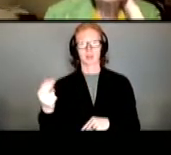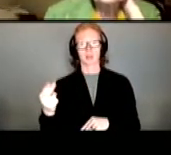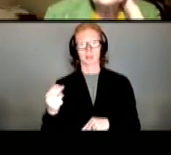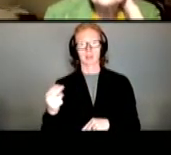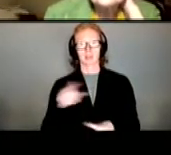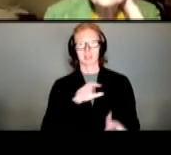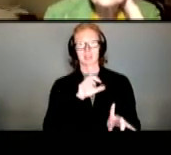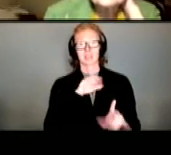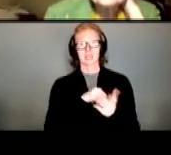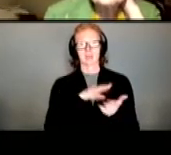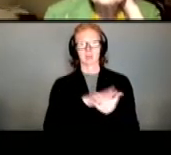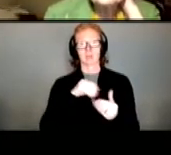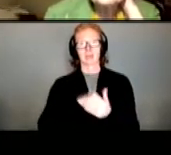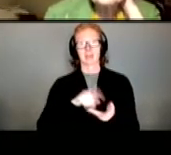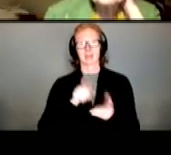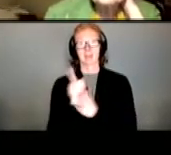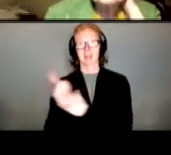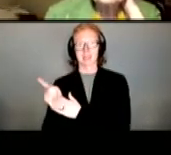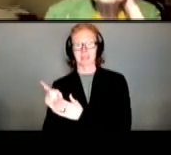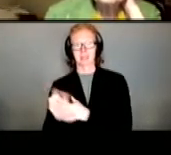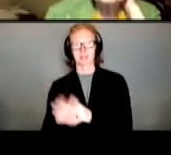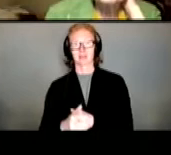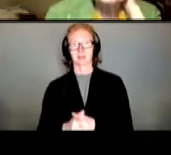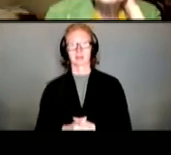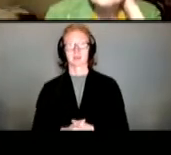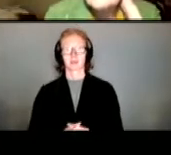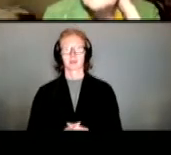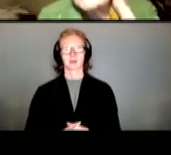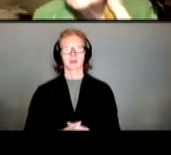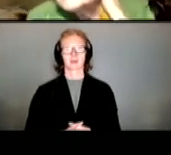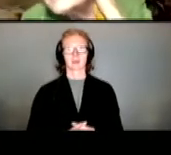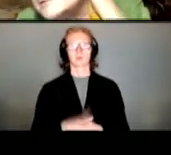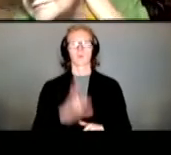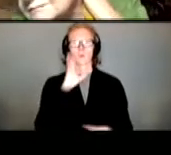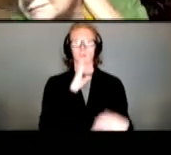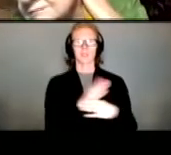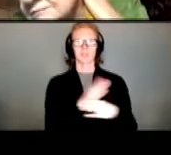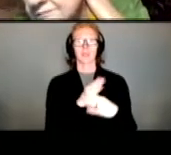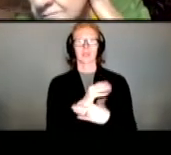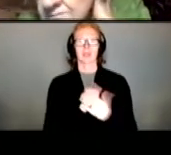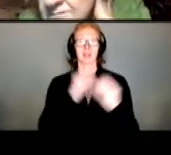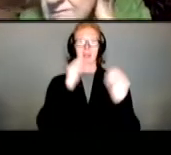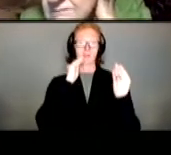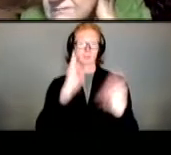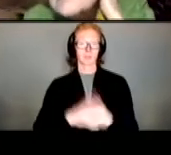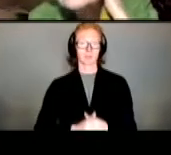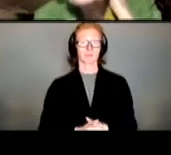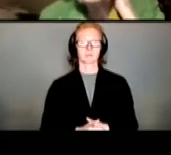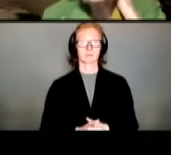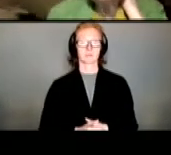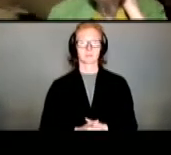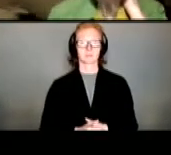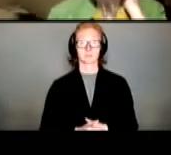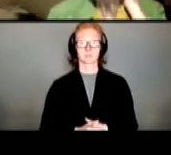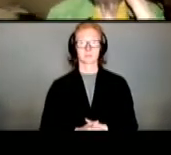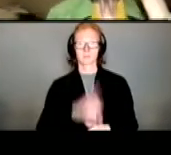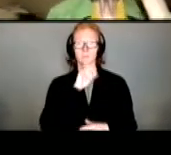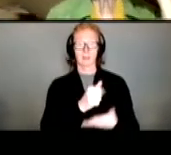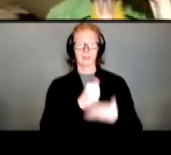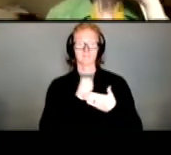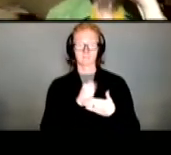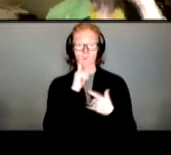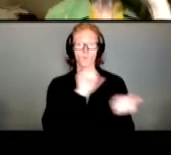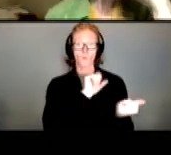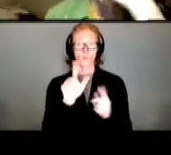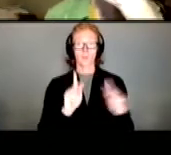them in our minutes, so we will be sharing that information. And it's been really helpful for people